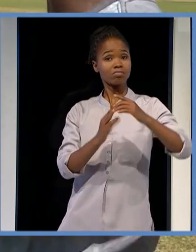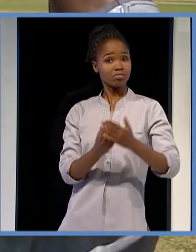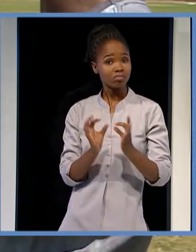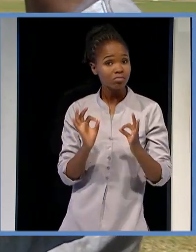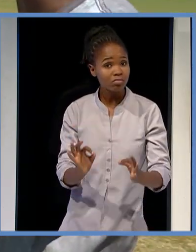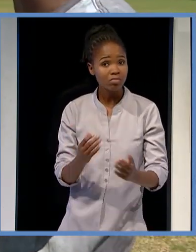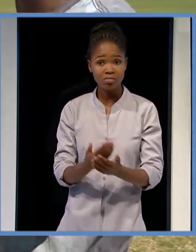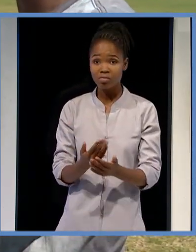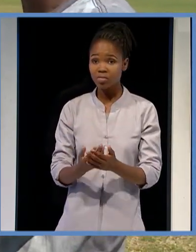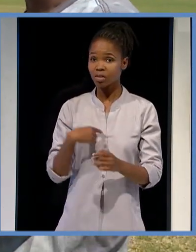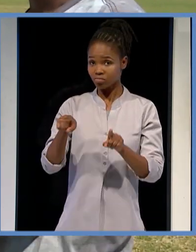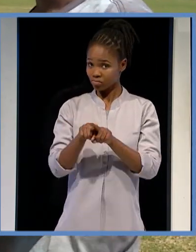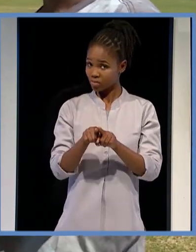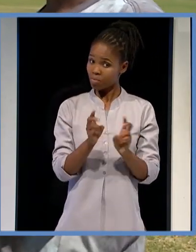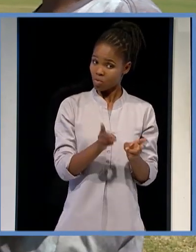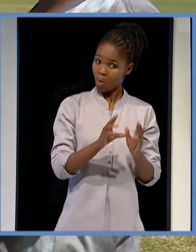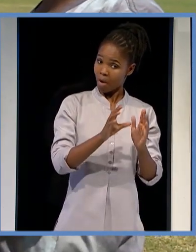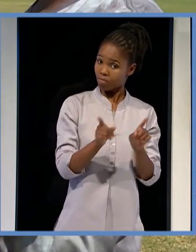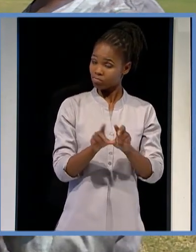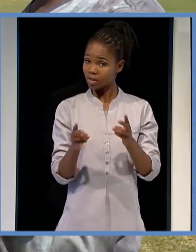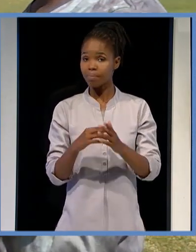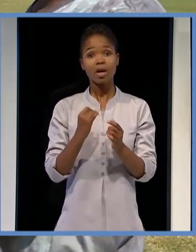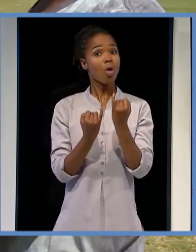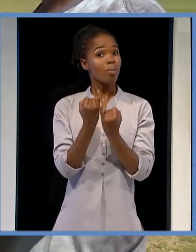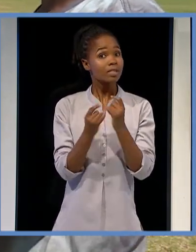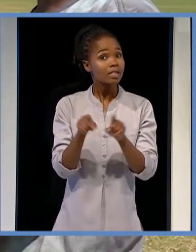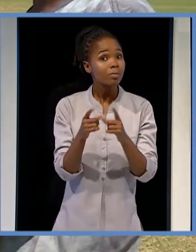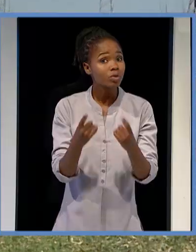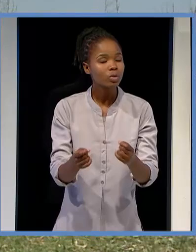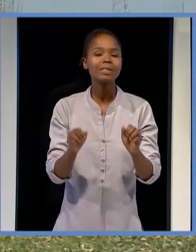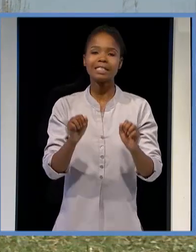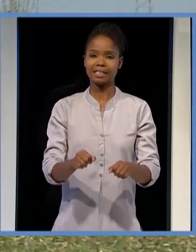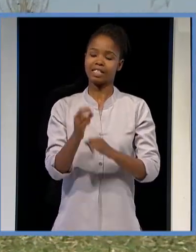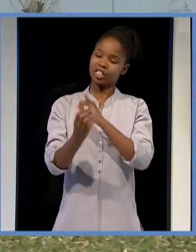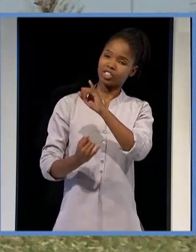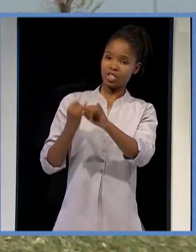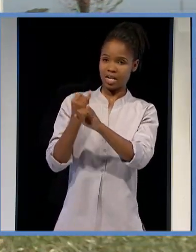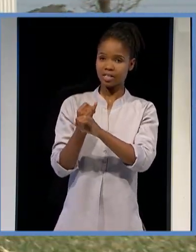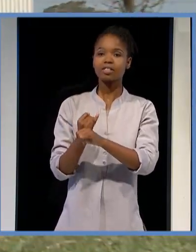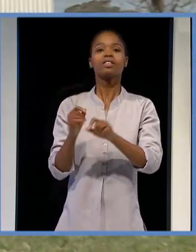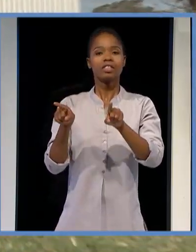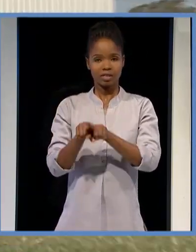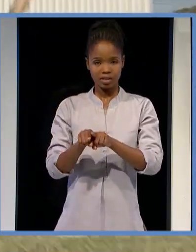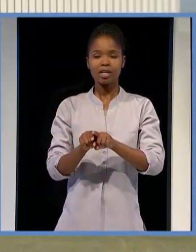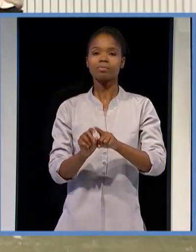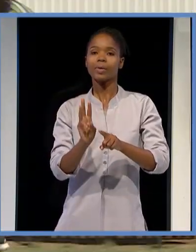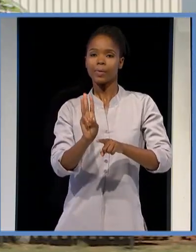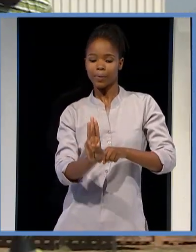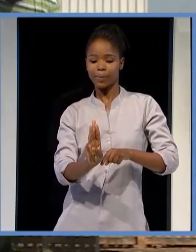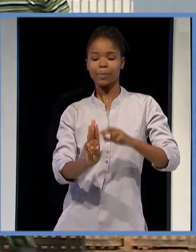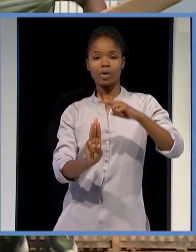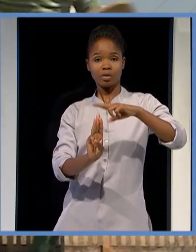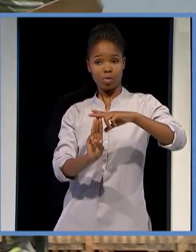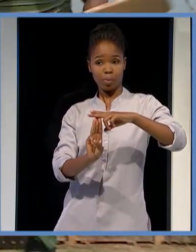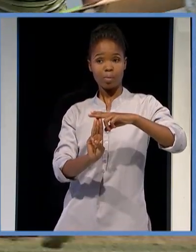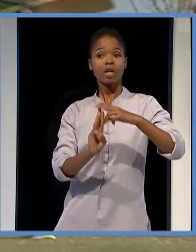when you are playing competitions? Yeah. So this is actually what they play with in international as well, because the way that it is, so the